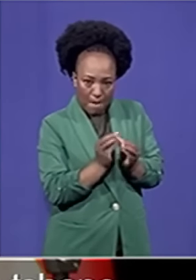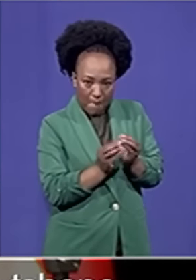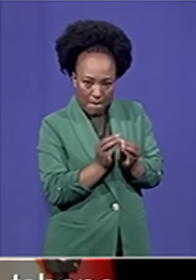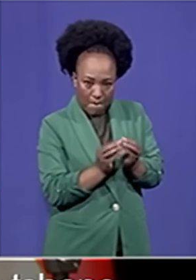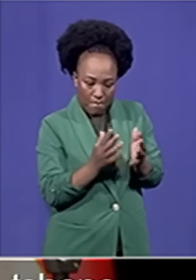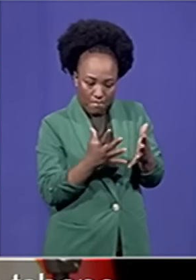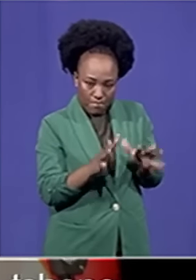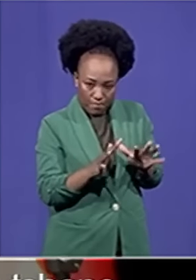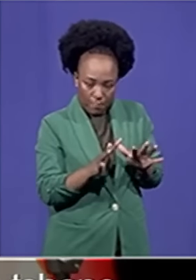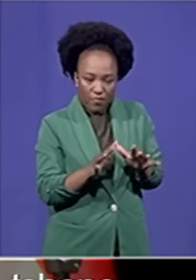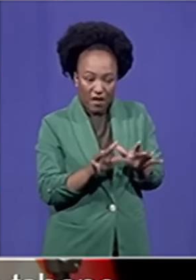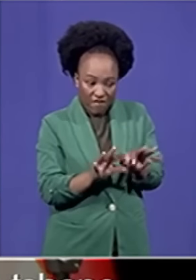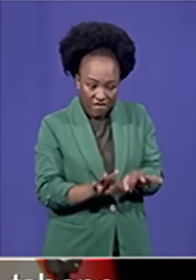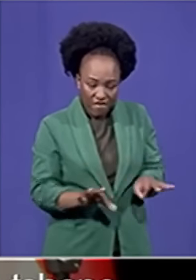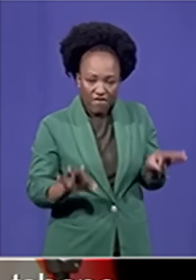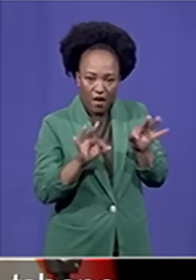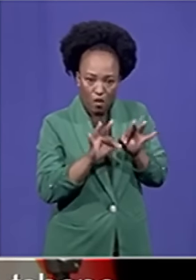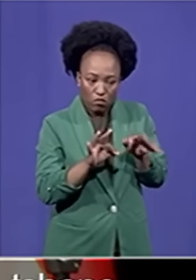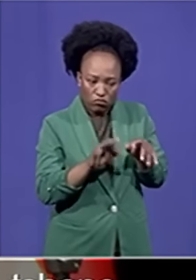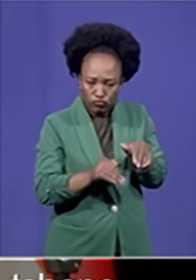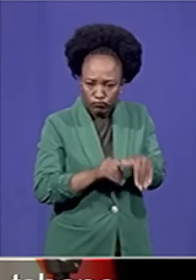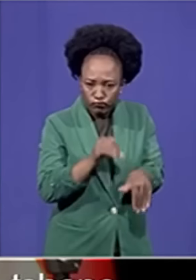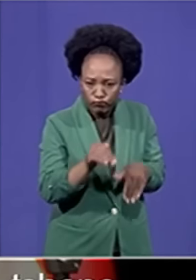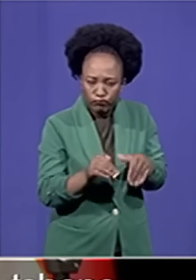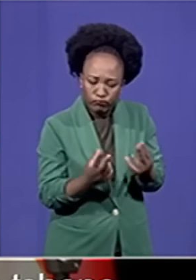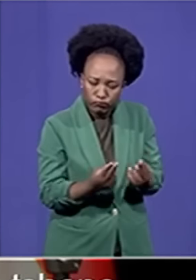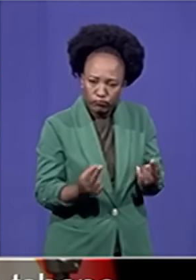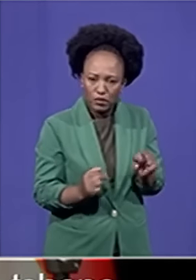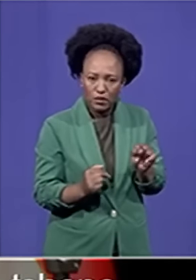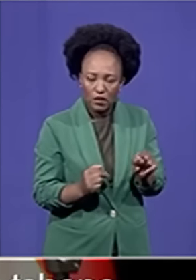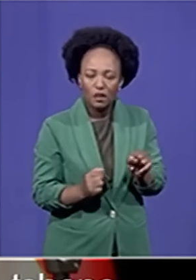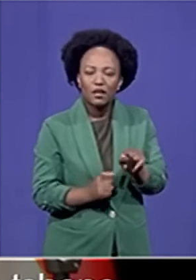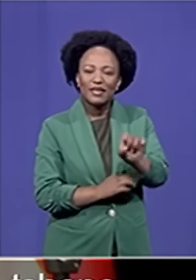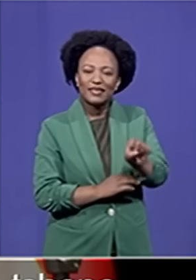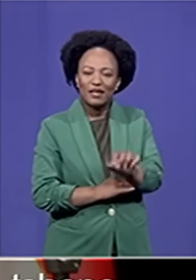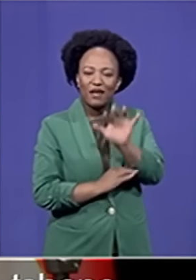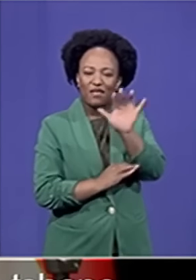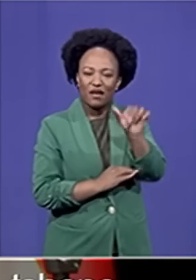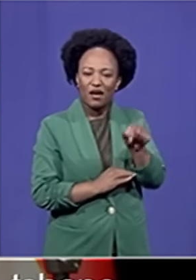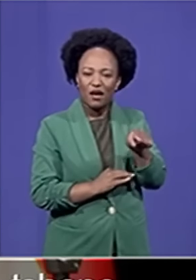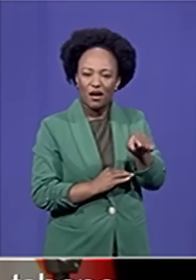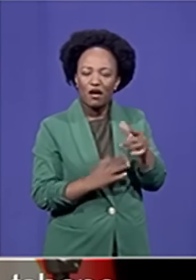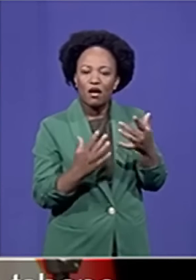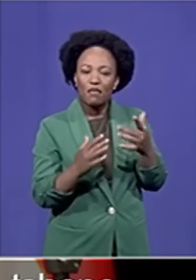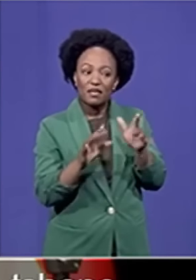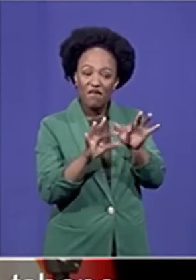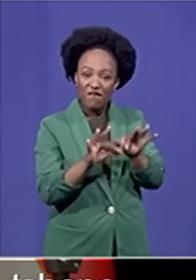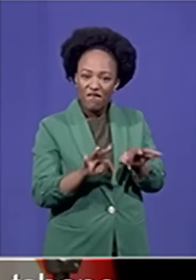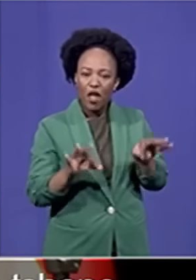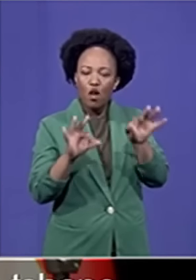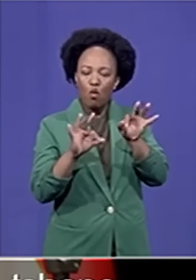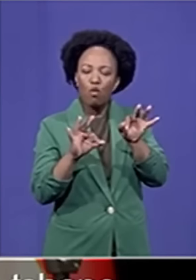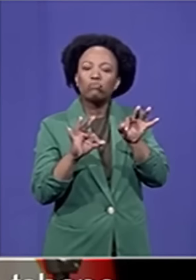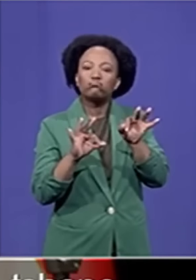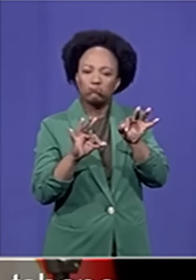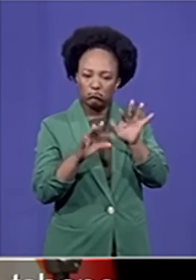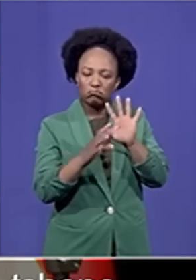value to those minerals so that South Africa begins to move up the value chain